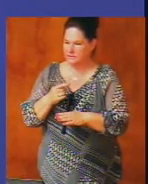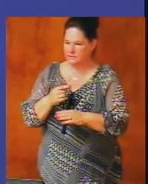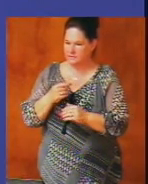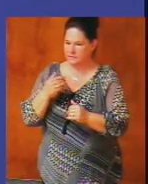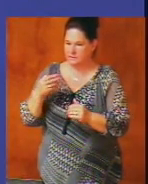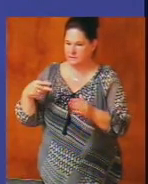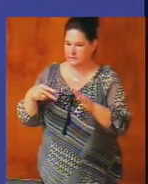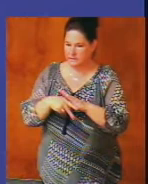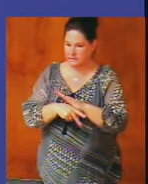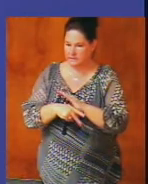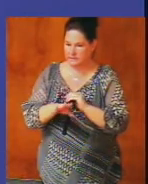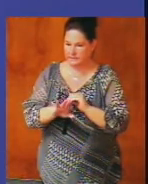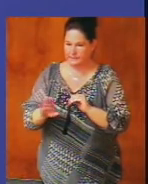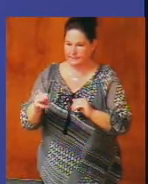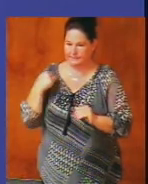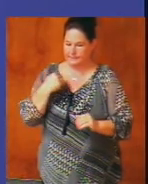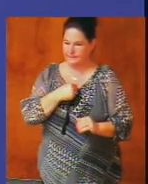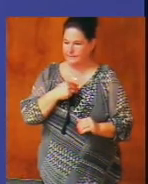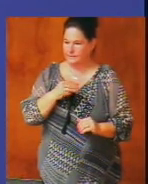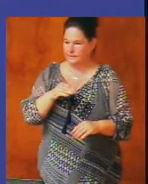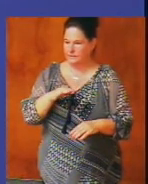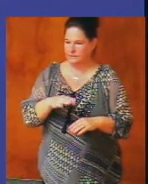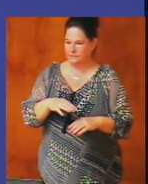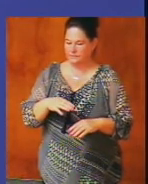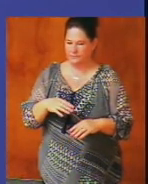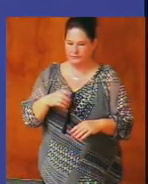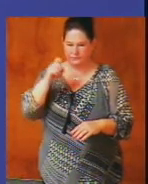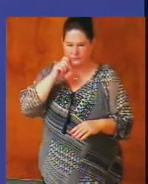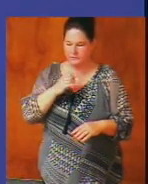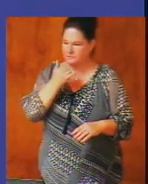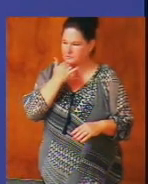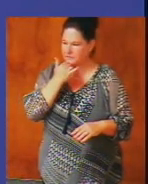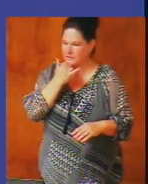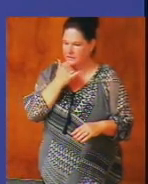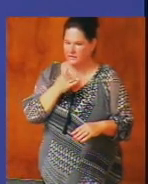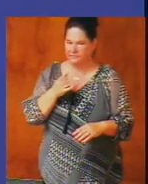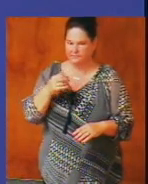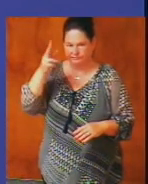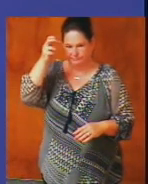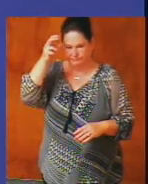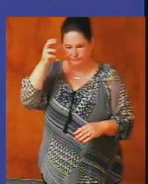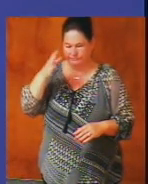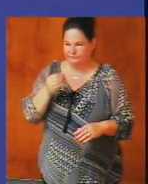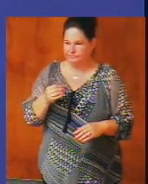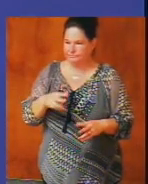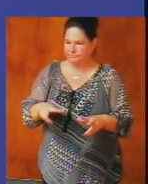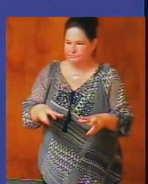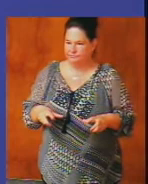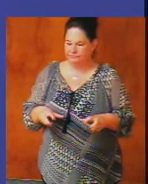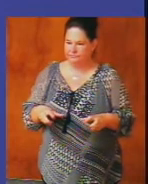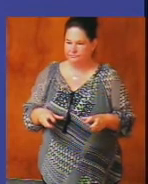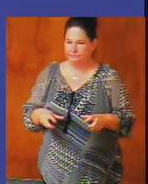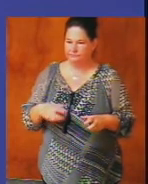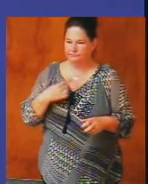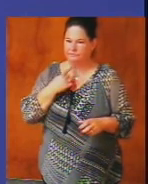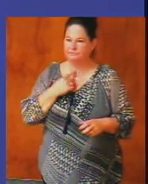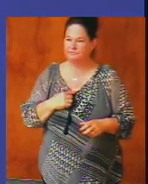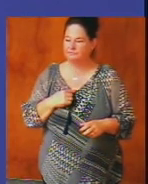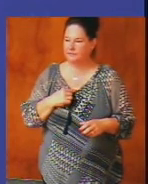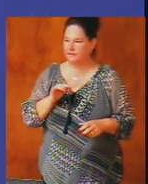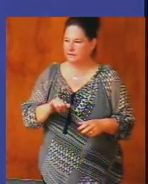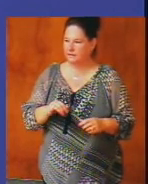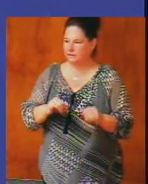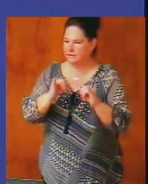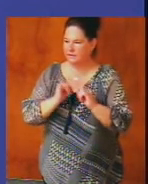members which are on the earth, fornication, uncleanness, passion, evil desire, and covetousness, which is